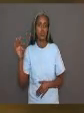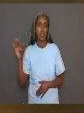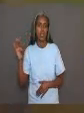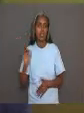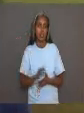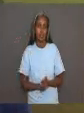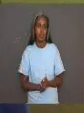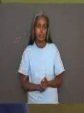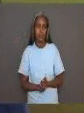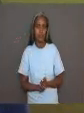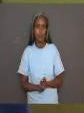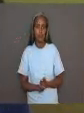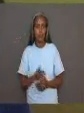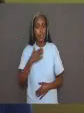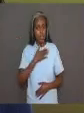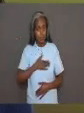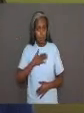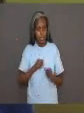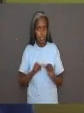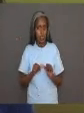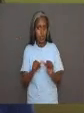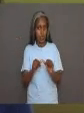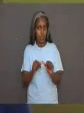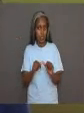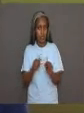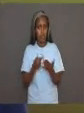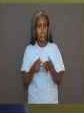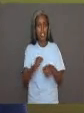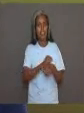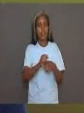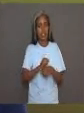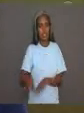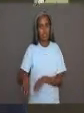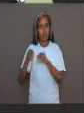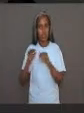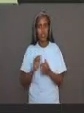5.29. Please go ahead with the activity, students.